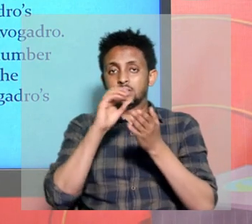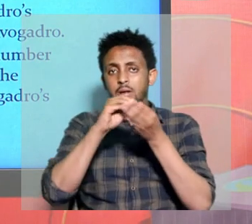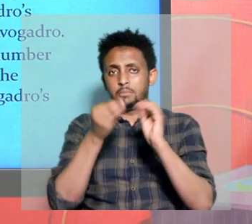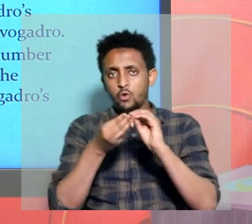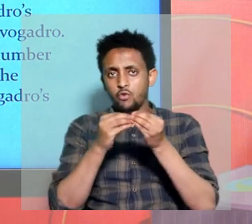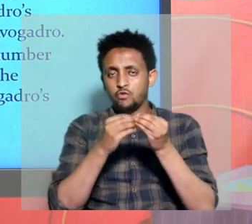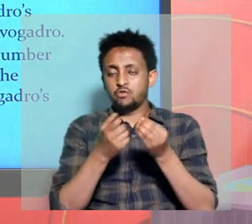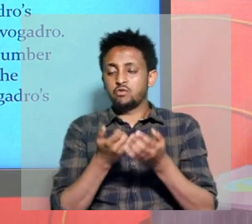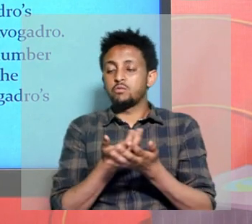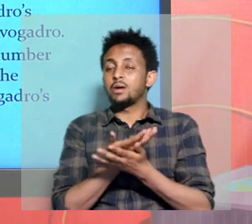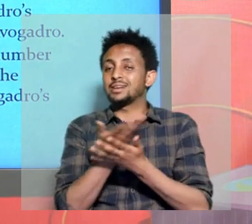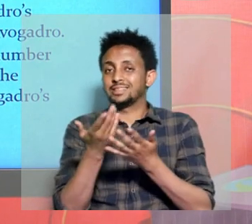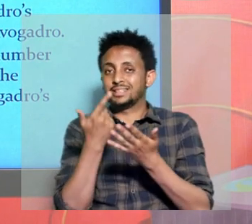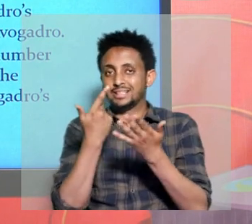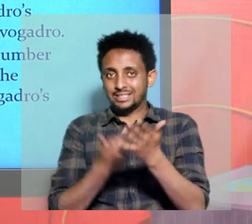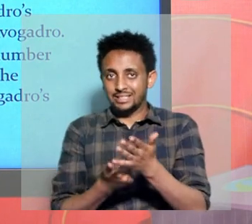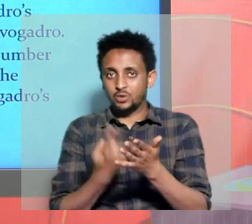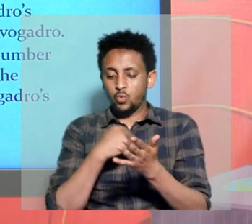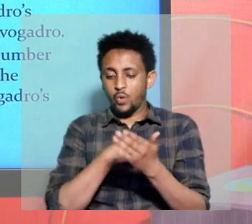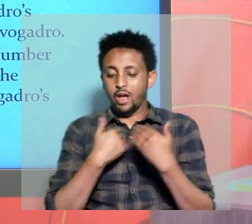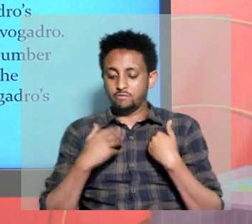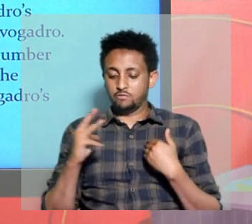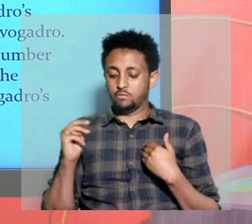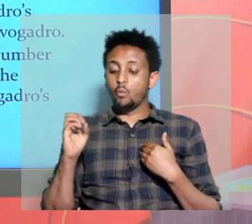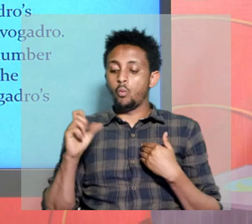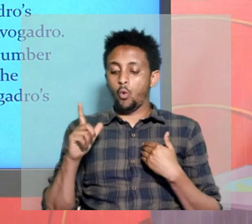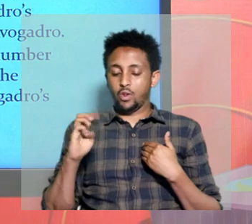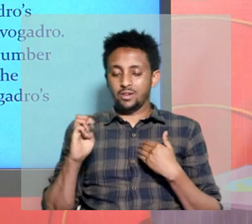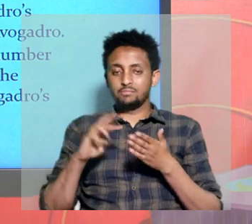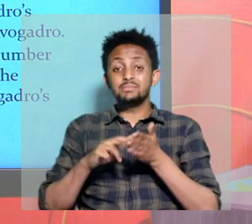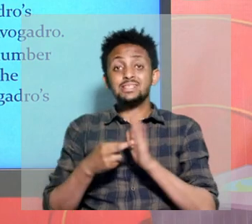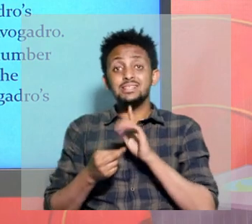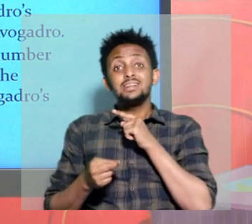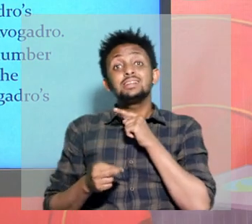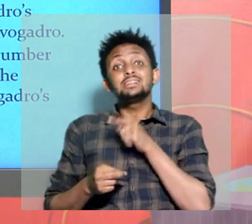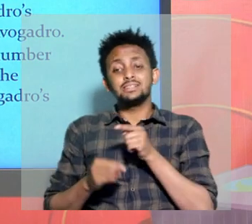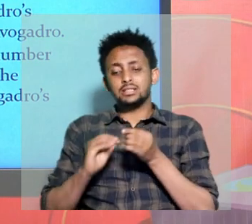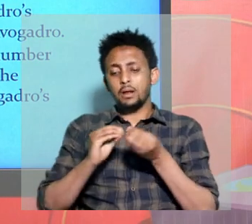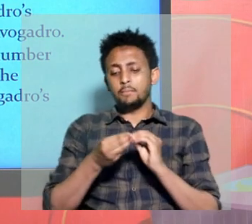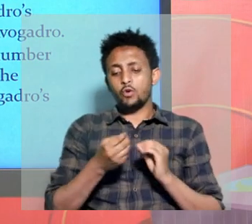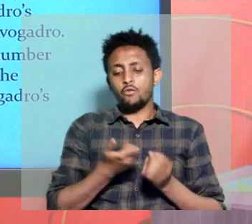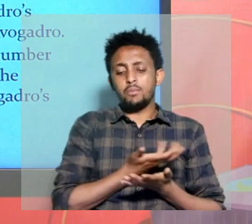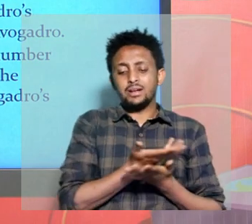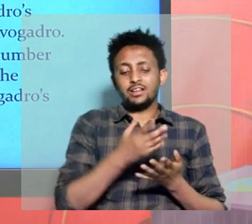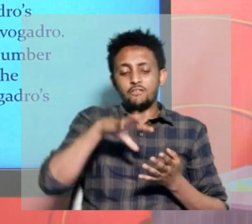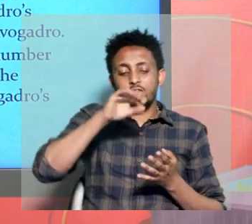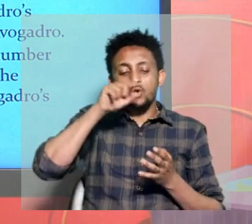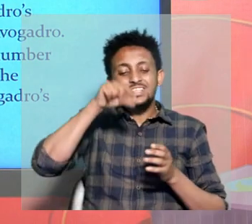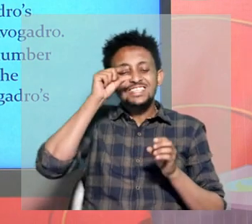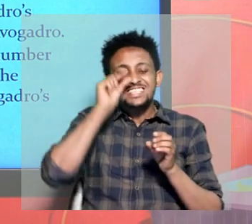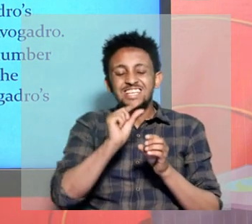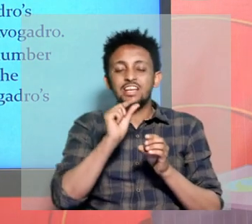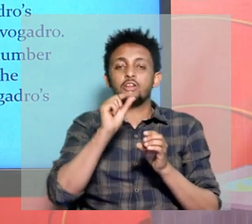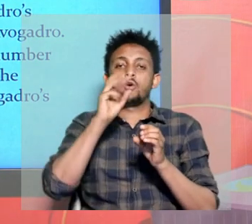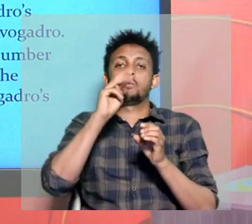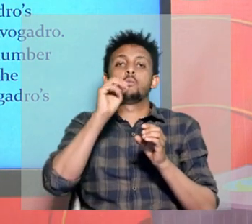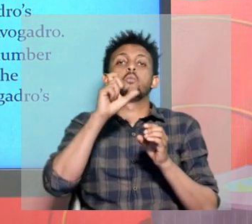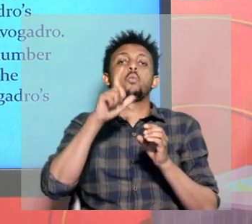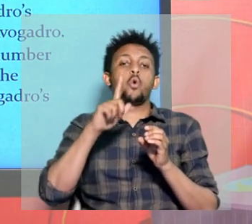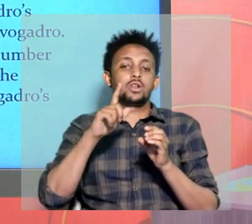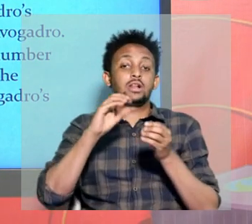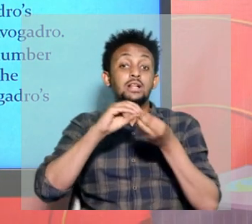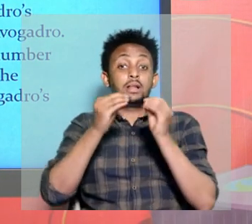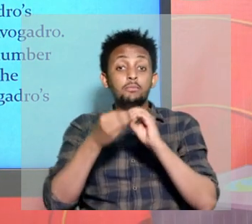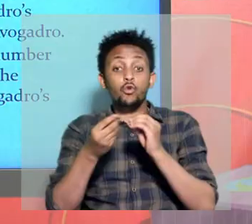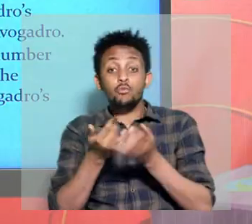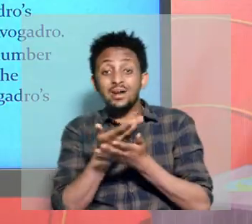in a given system, here we have mole, meaning it is the number of particles found in a single mole. Whereas